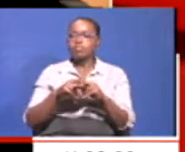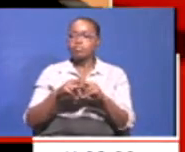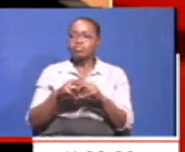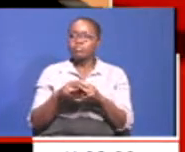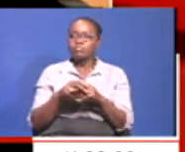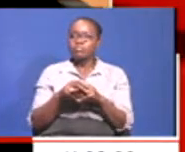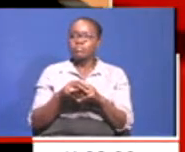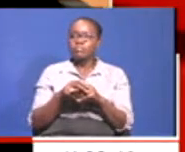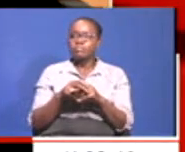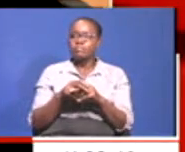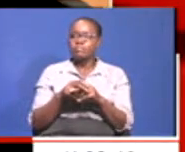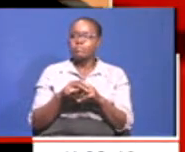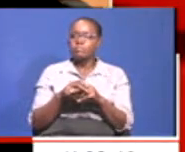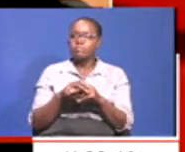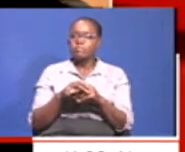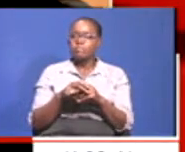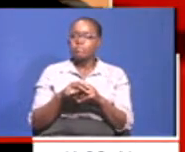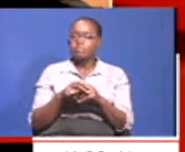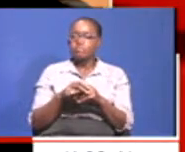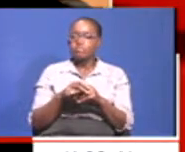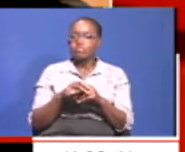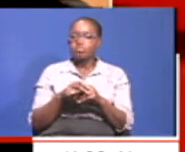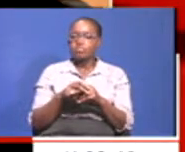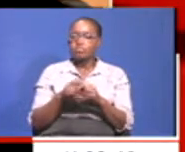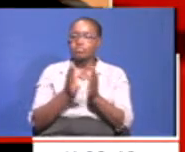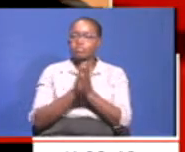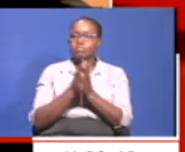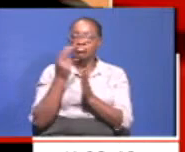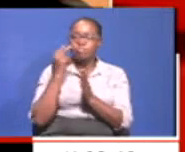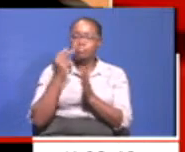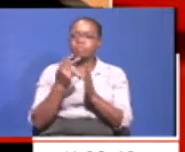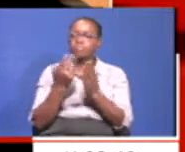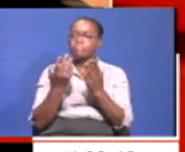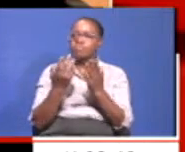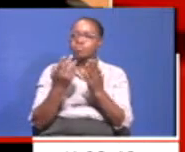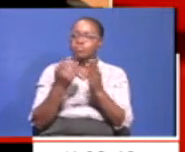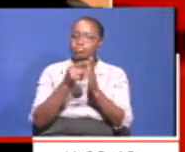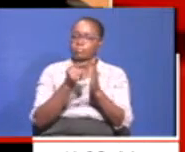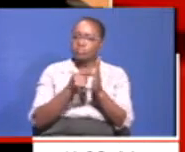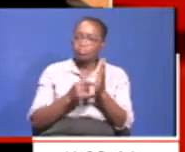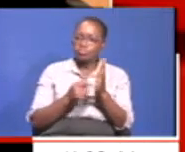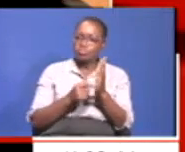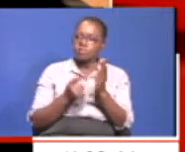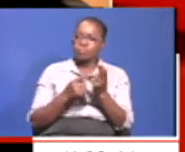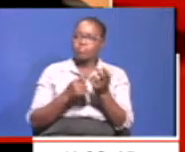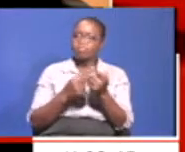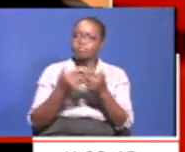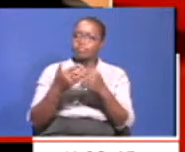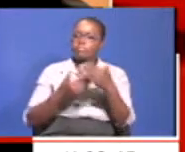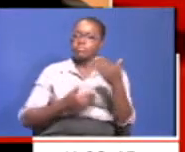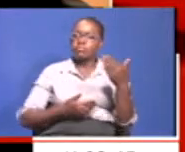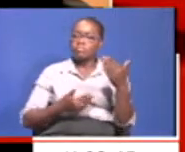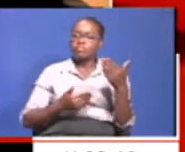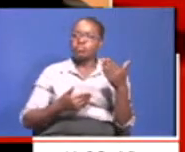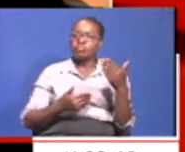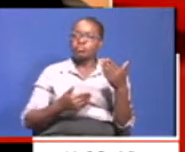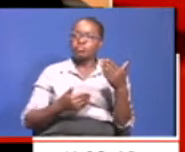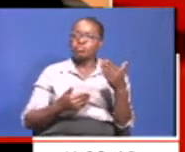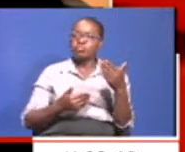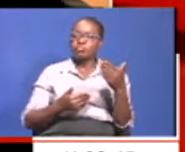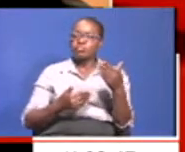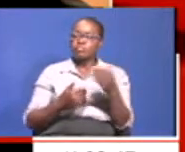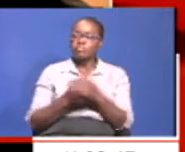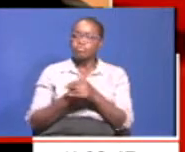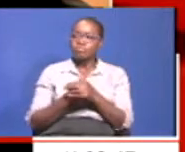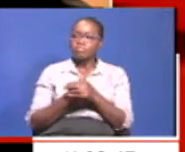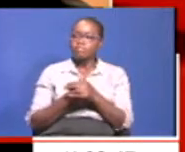in two forms. There is the numeric form, and there are those who use the descriptive. The numeric form would be, for example, 1